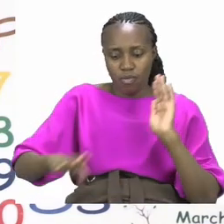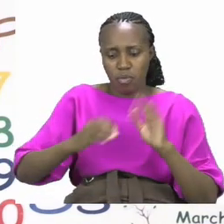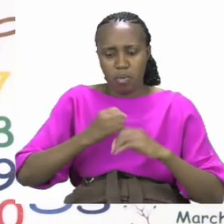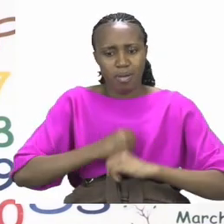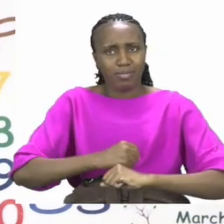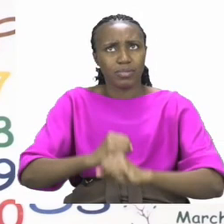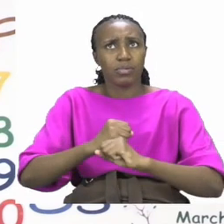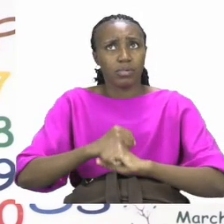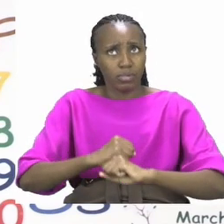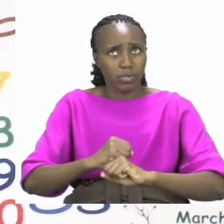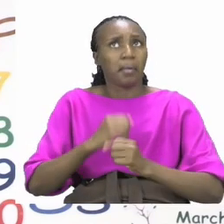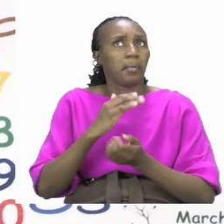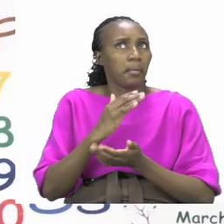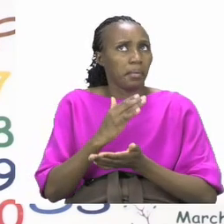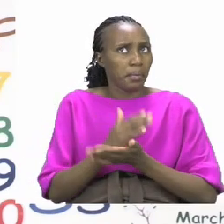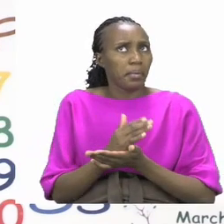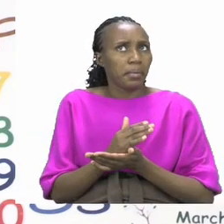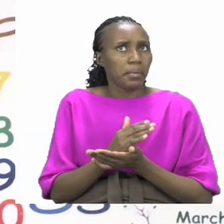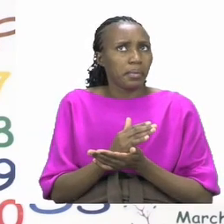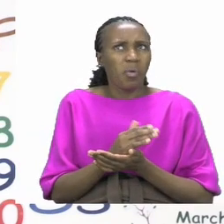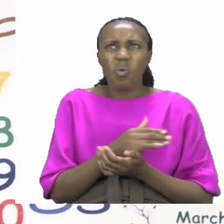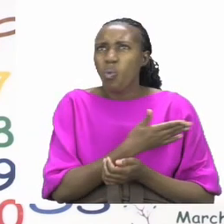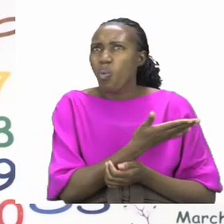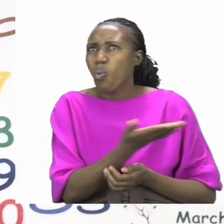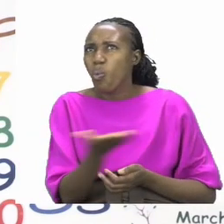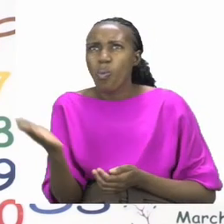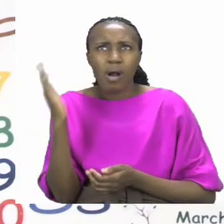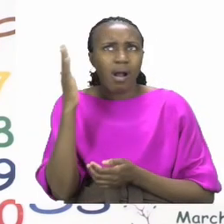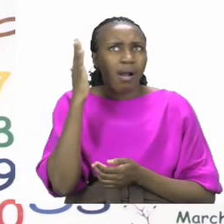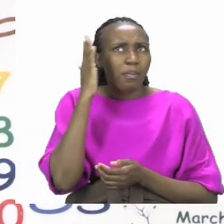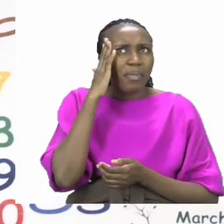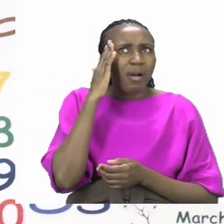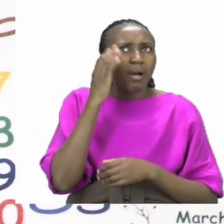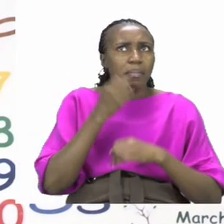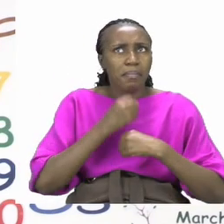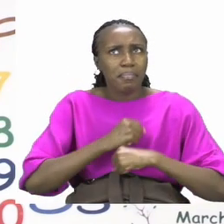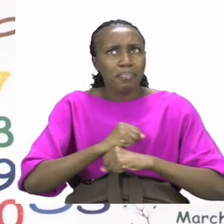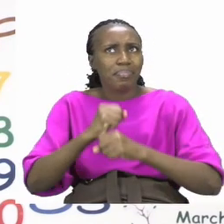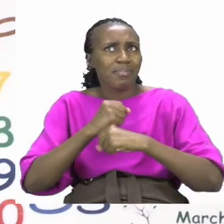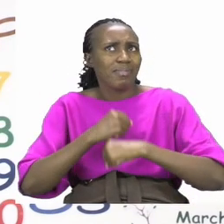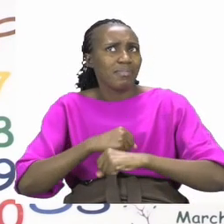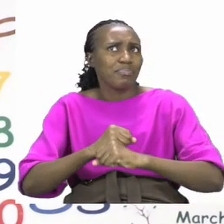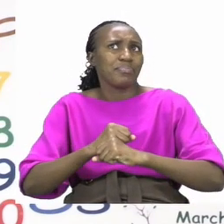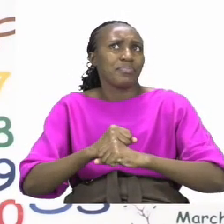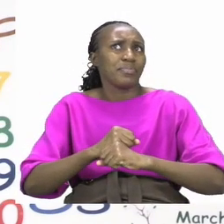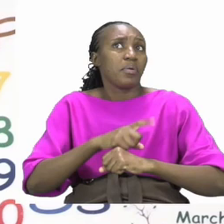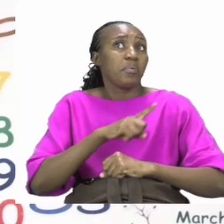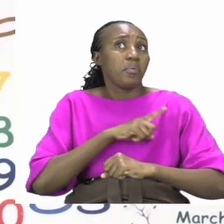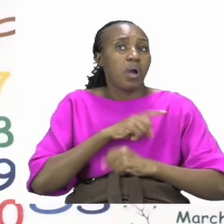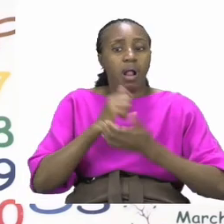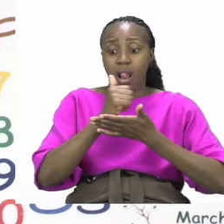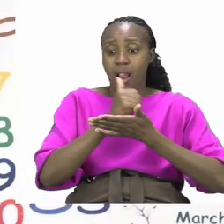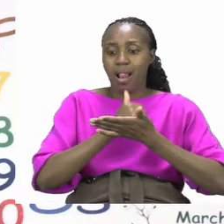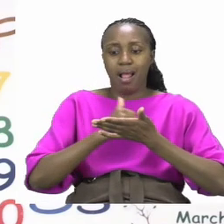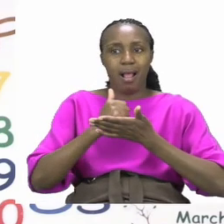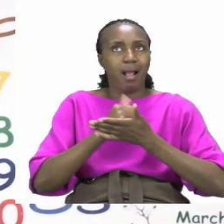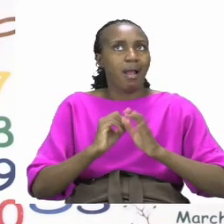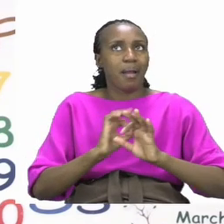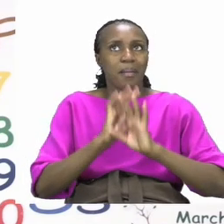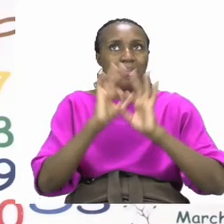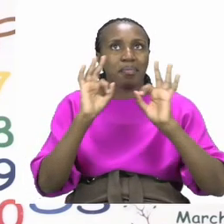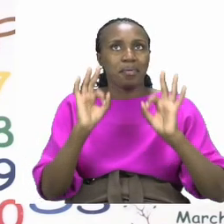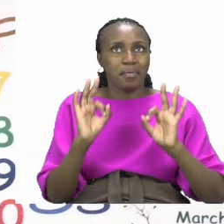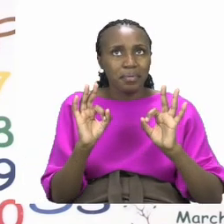very true. Anyone can sweep the floor. We can sweep the floor to keep it nice and clean. Now, imagine if we